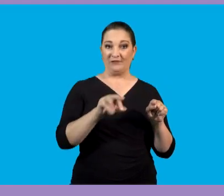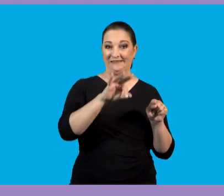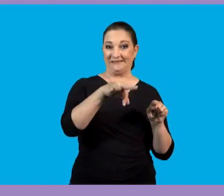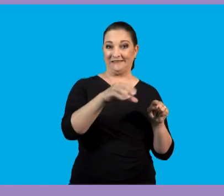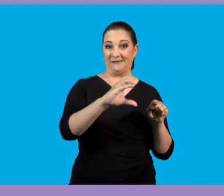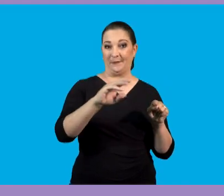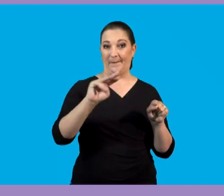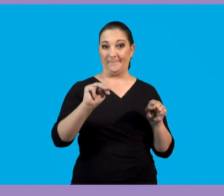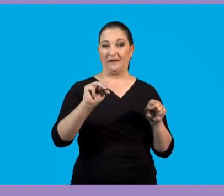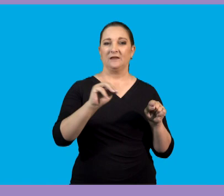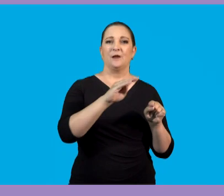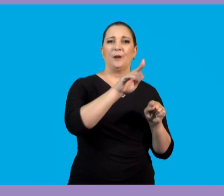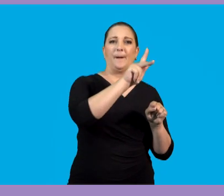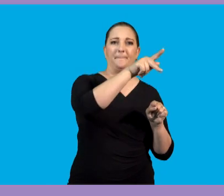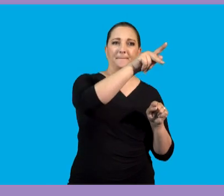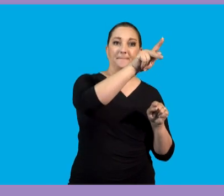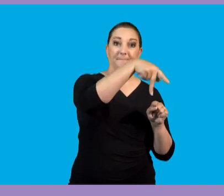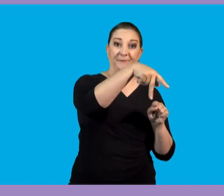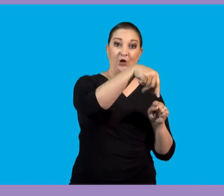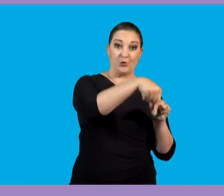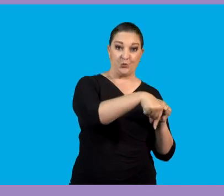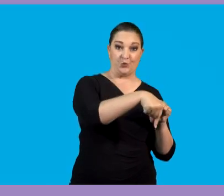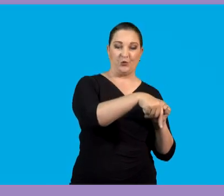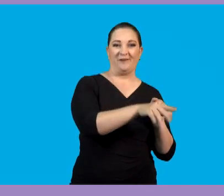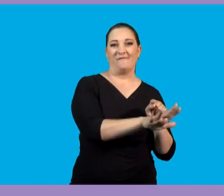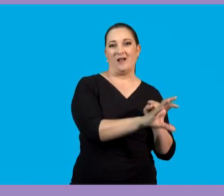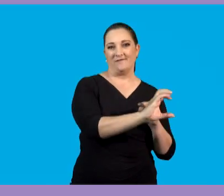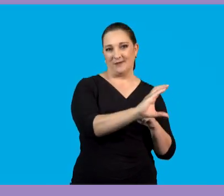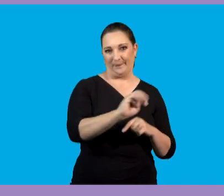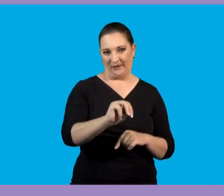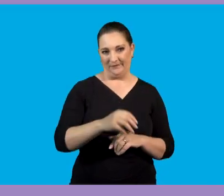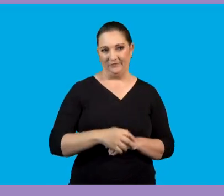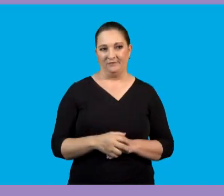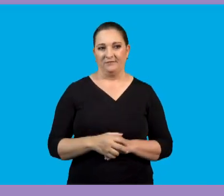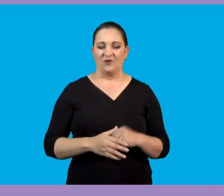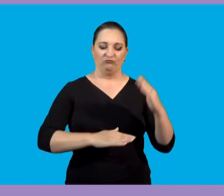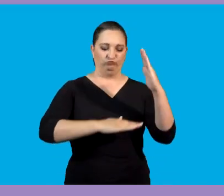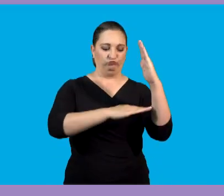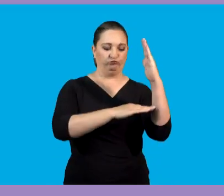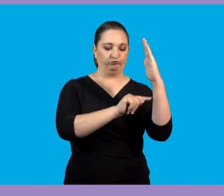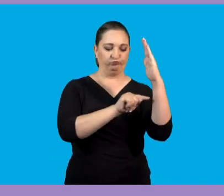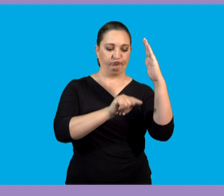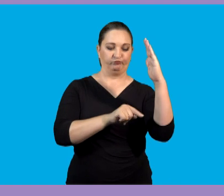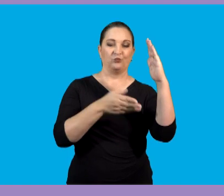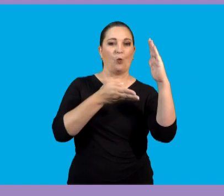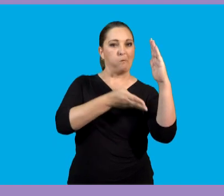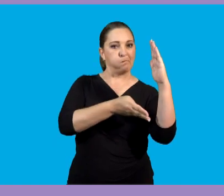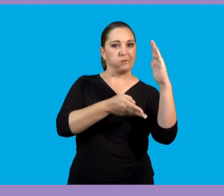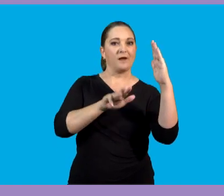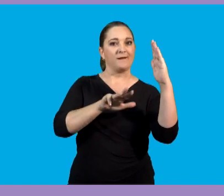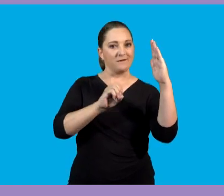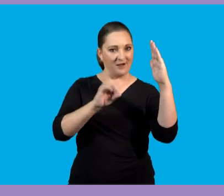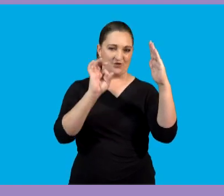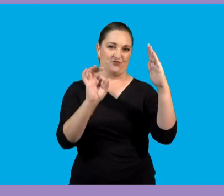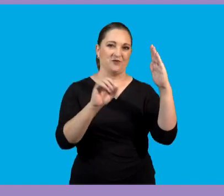is a right-angled triangle, which means firstly there is a 90 degrees there, and that's how we see that it's a right angle